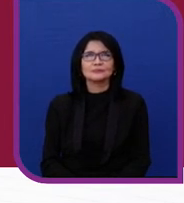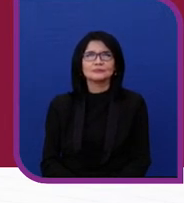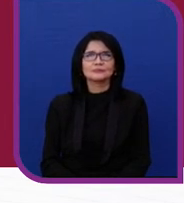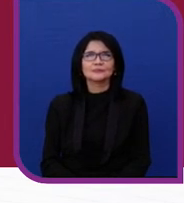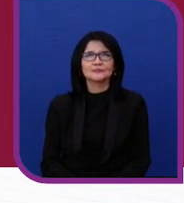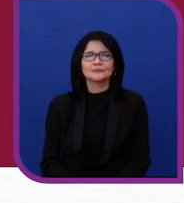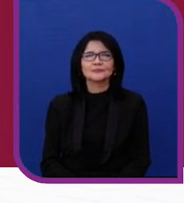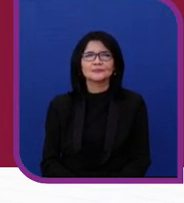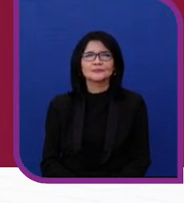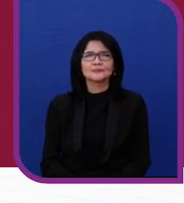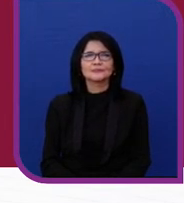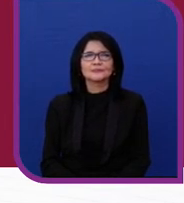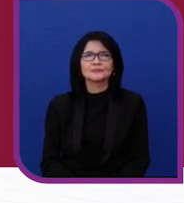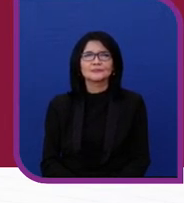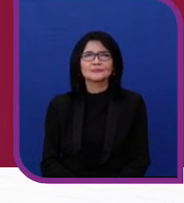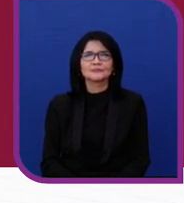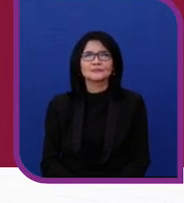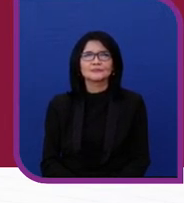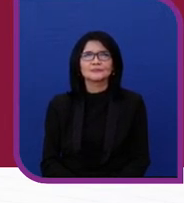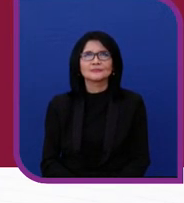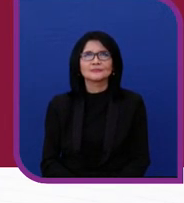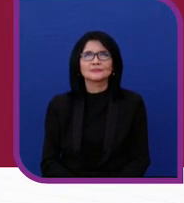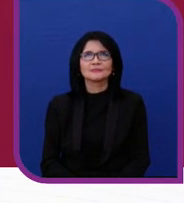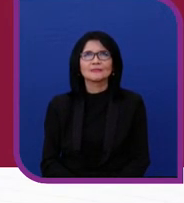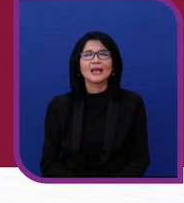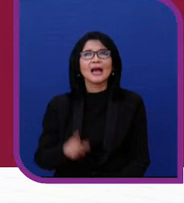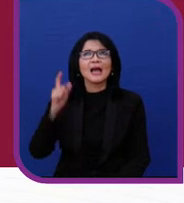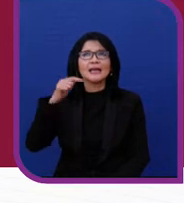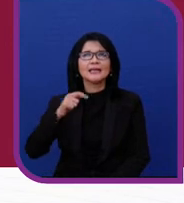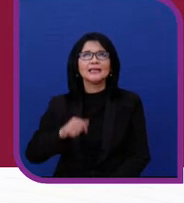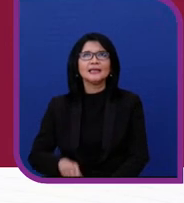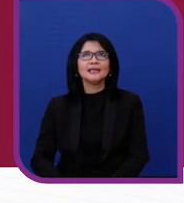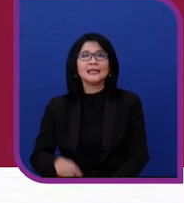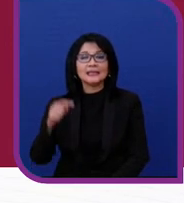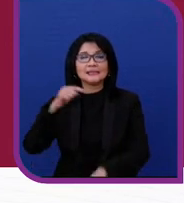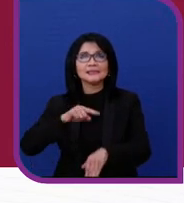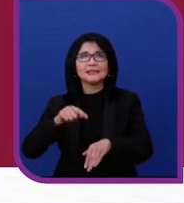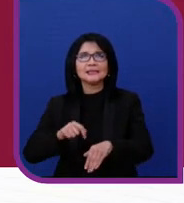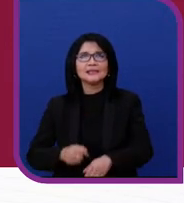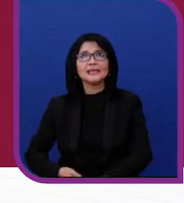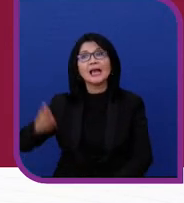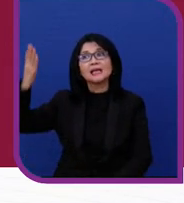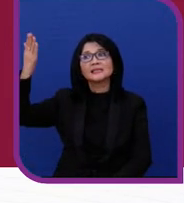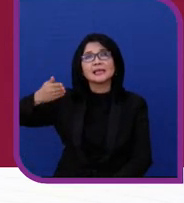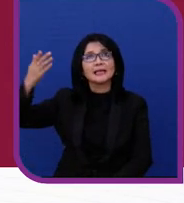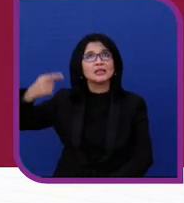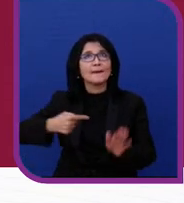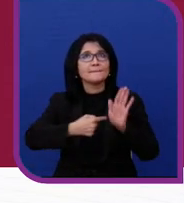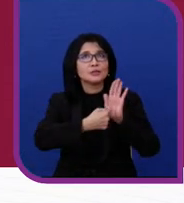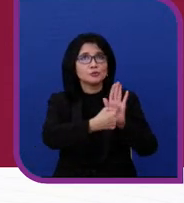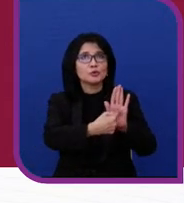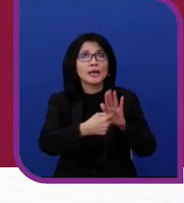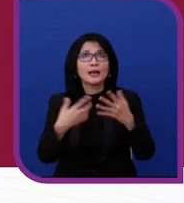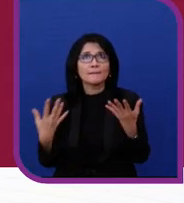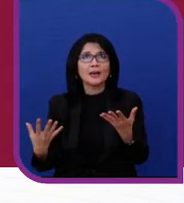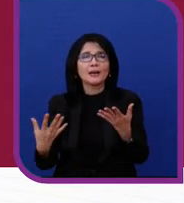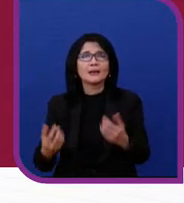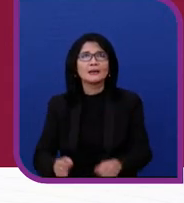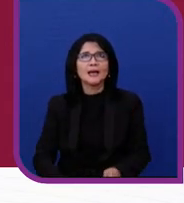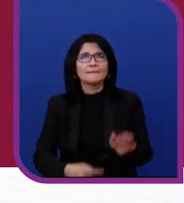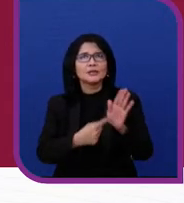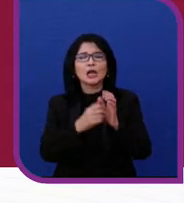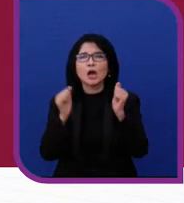h-kei next so Desa sebuah sekali justru Shu about a government of commitment